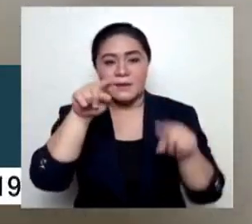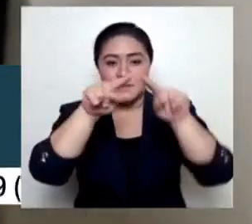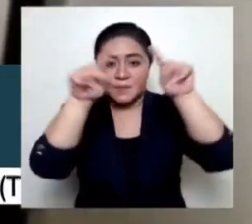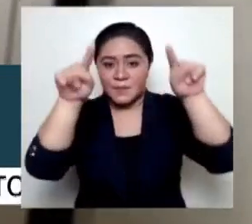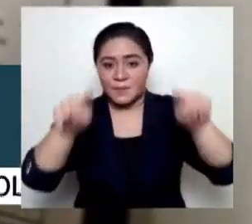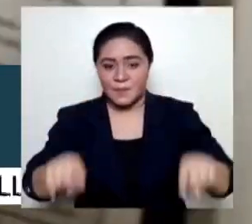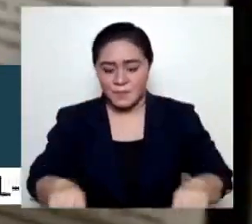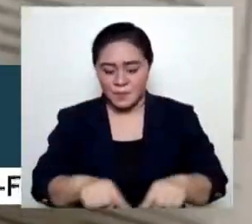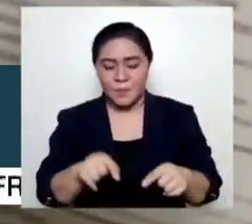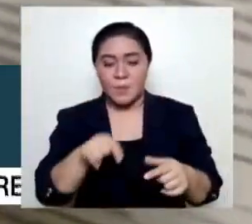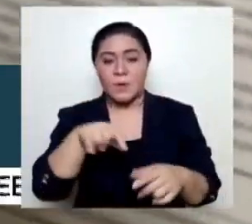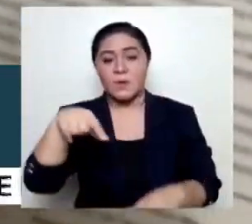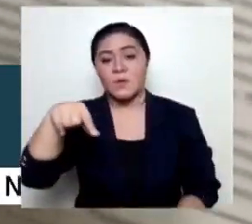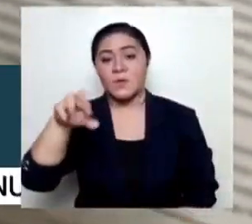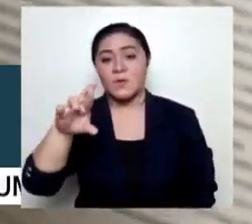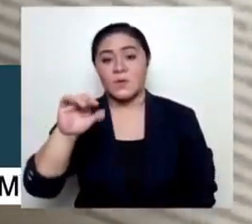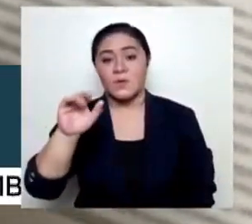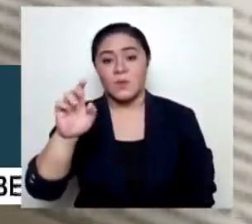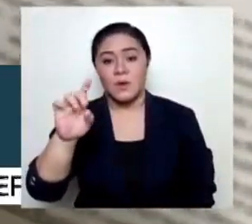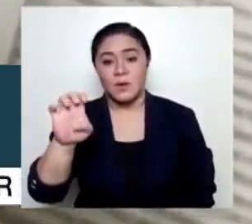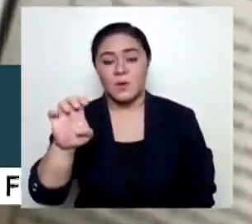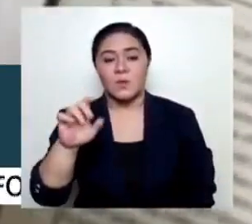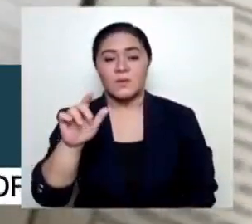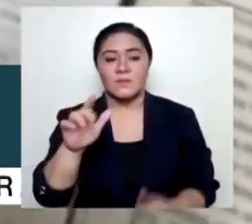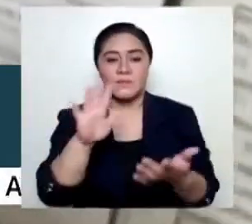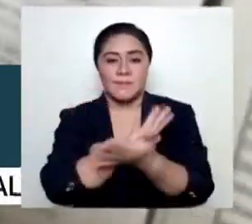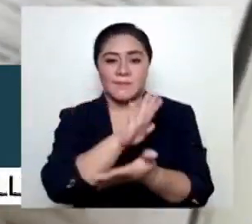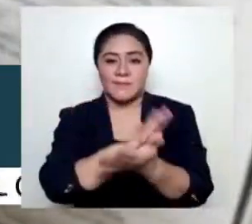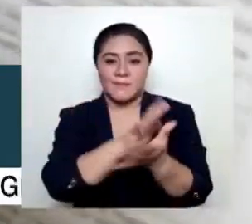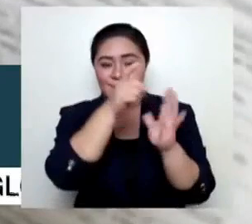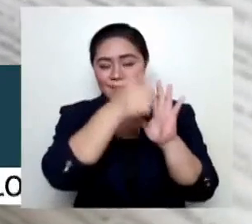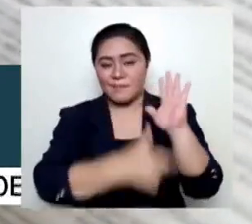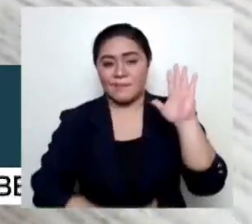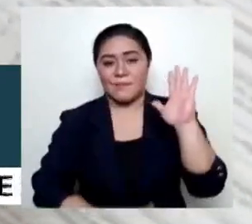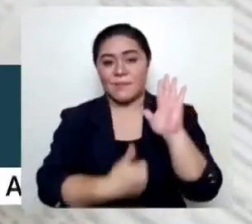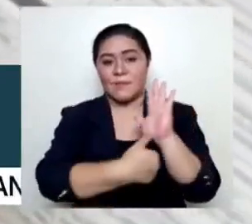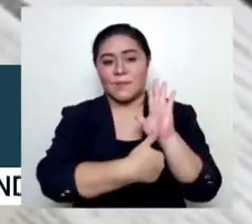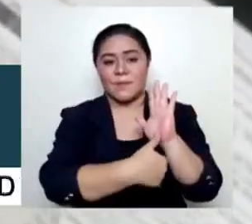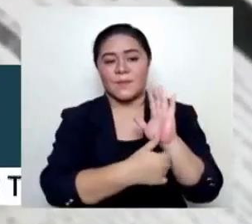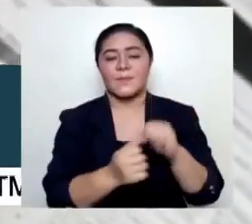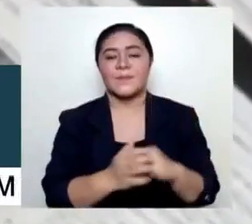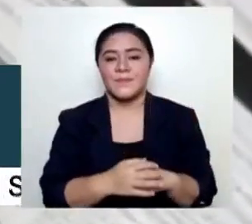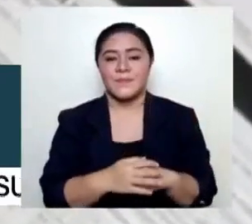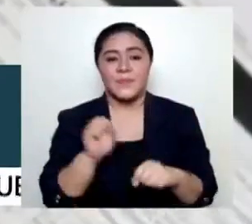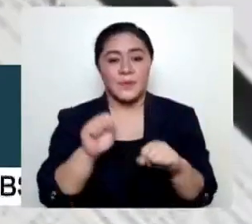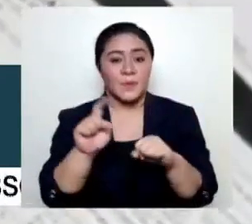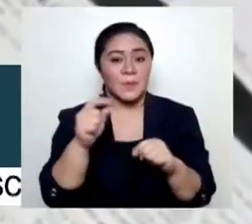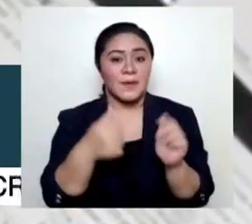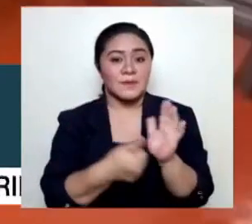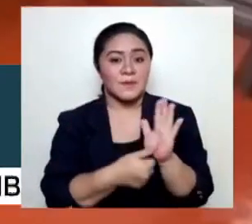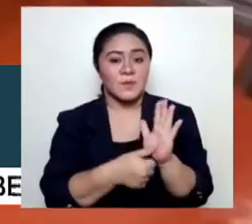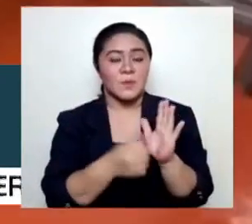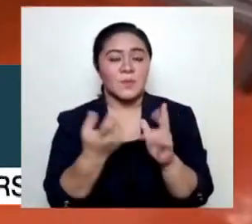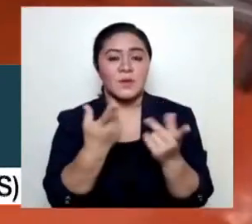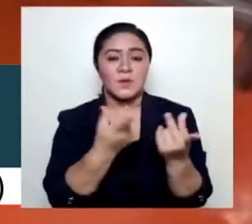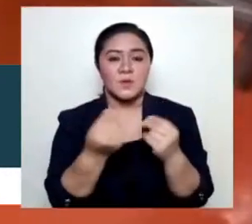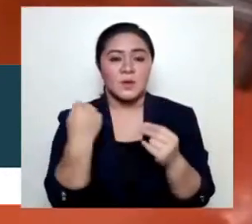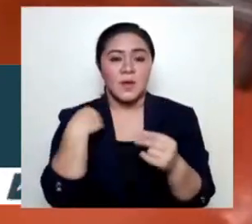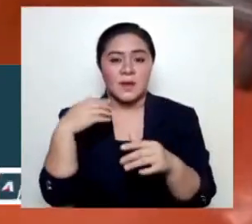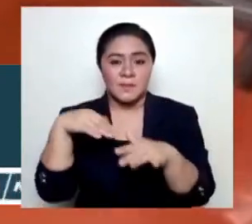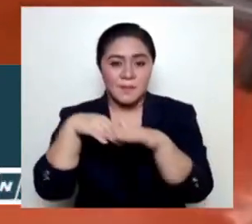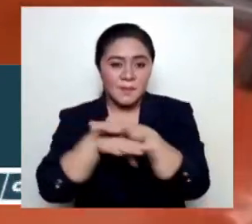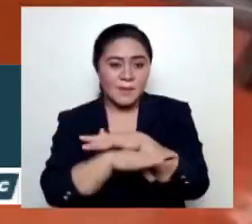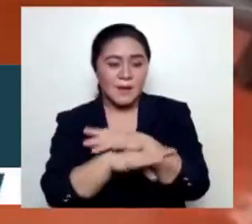of their ballots. After the FTS, the VCMs were re-zeroed so that votes counted during the FTS are